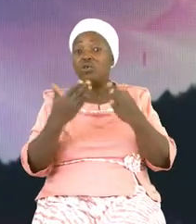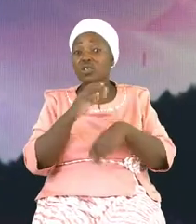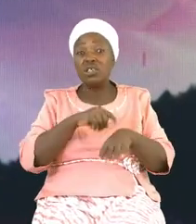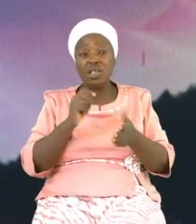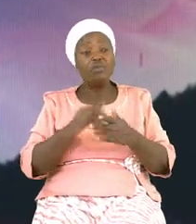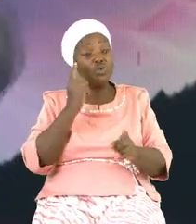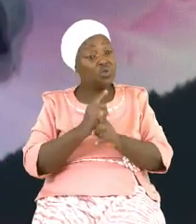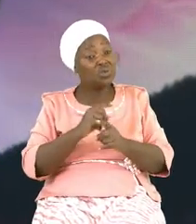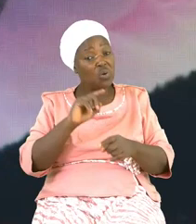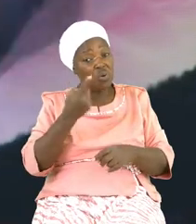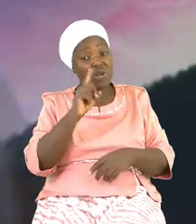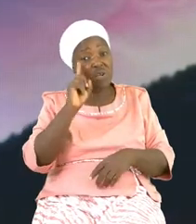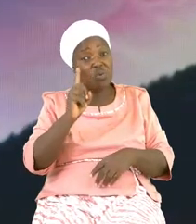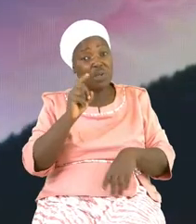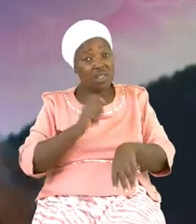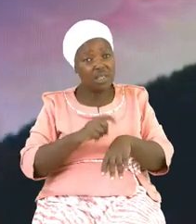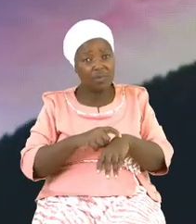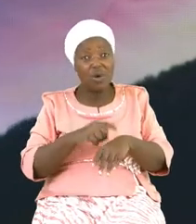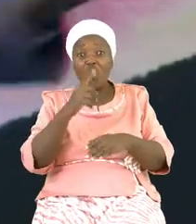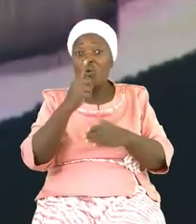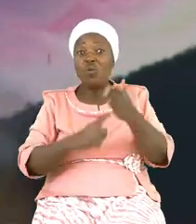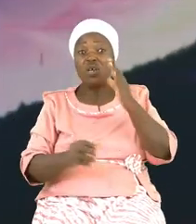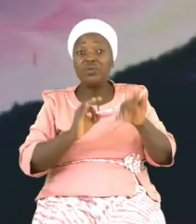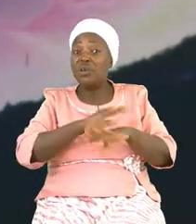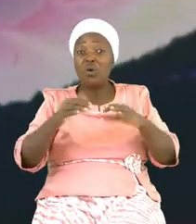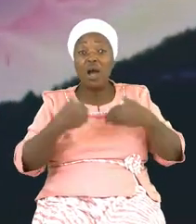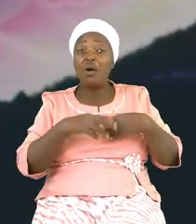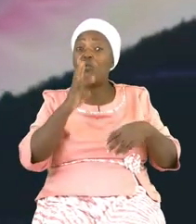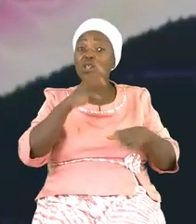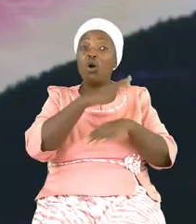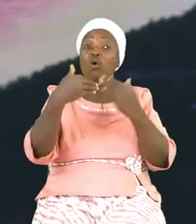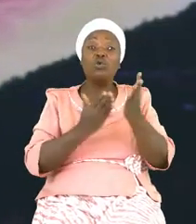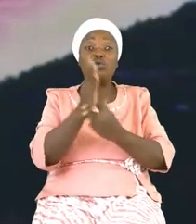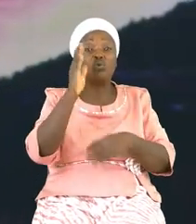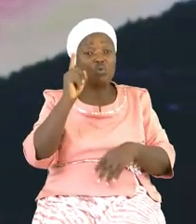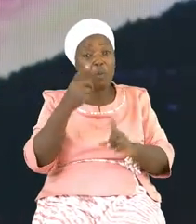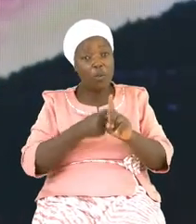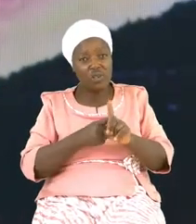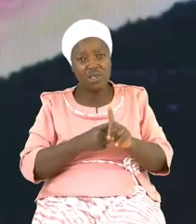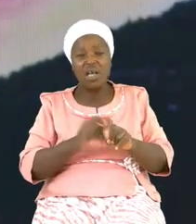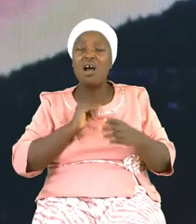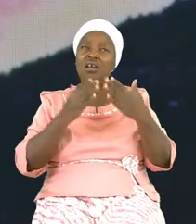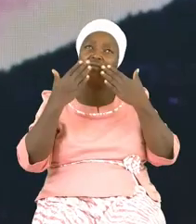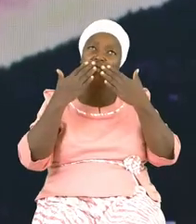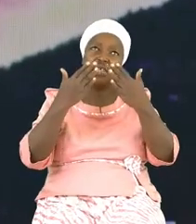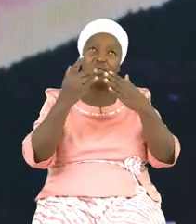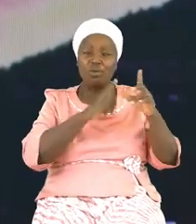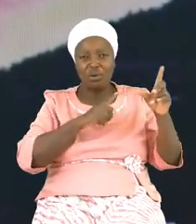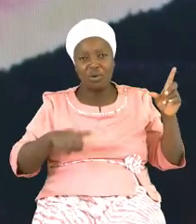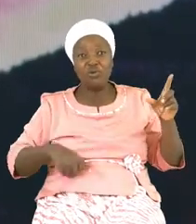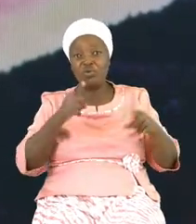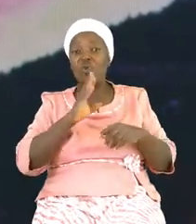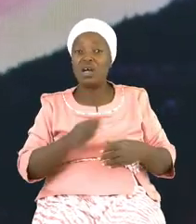this once. What if there were no water for a whole month? I thank God. You are thankful in